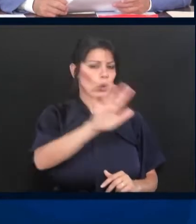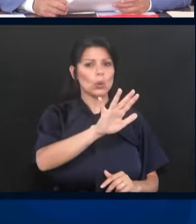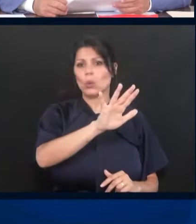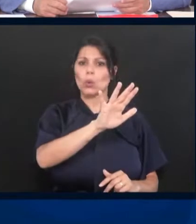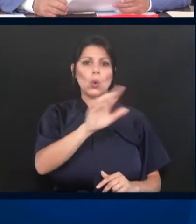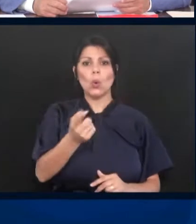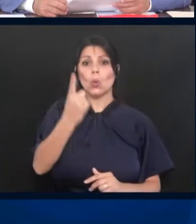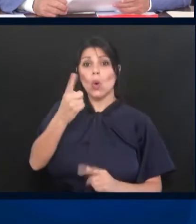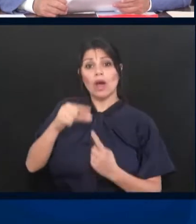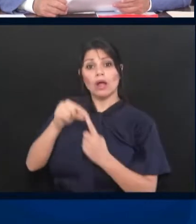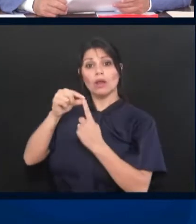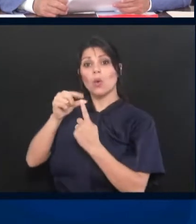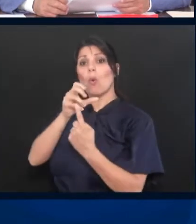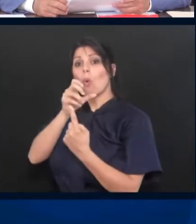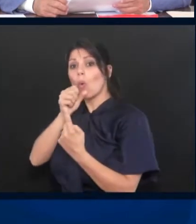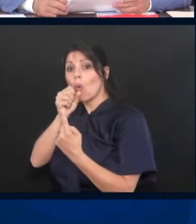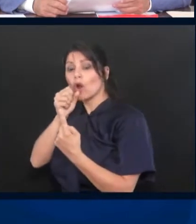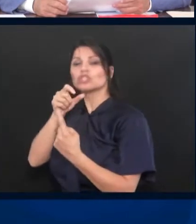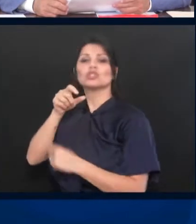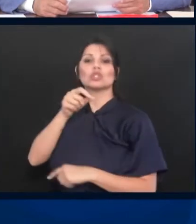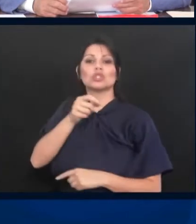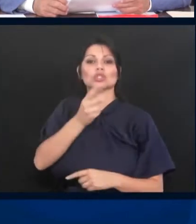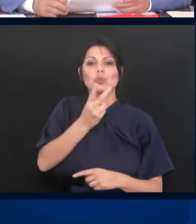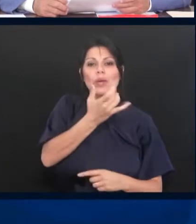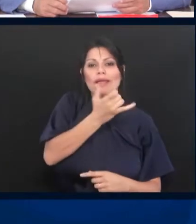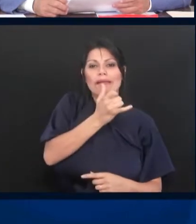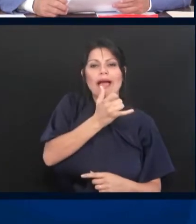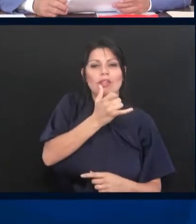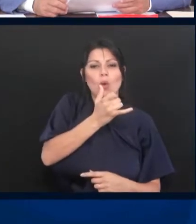county and 2 yellow counties now.